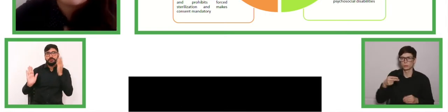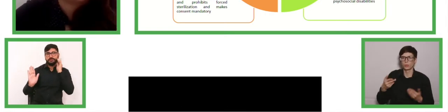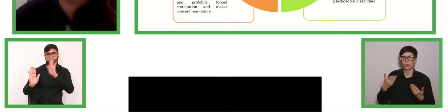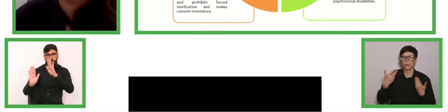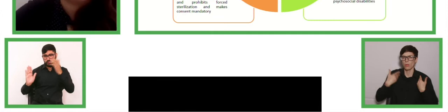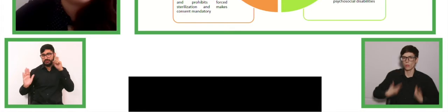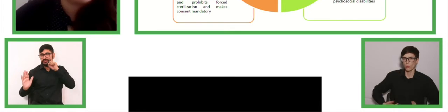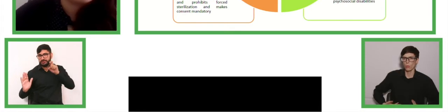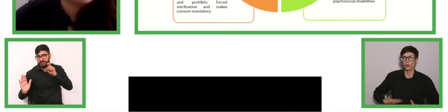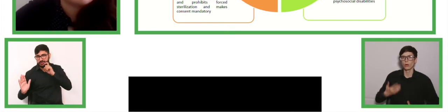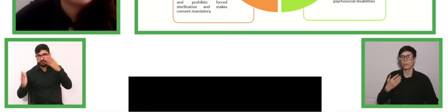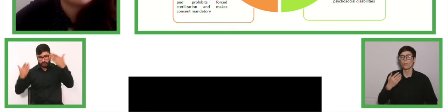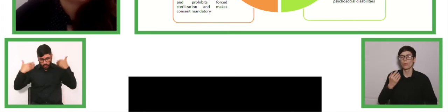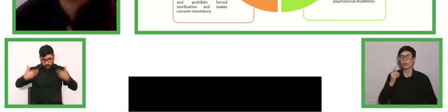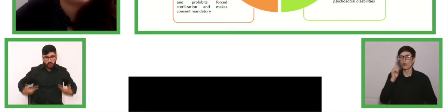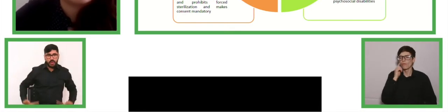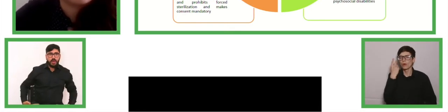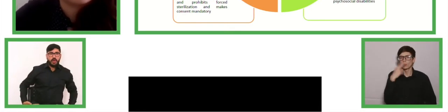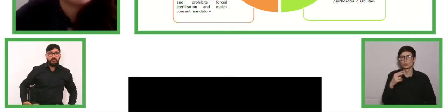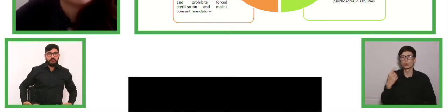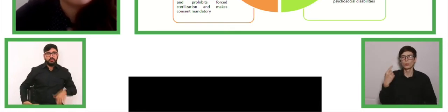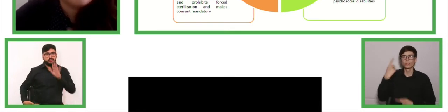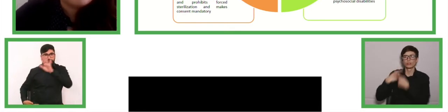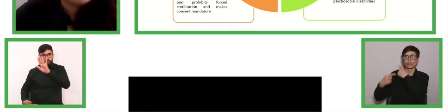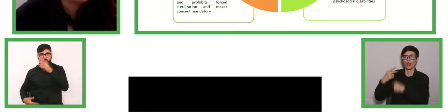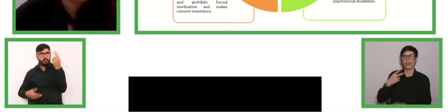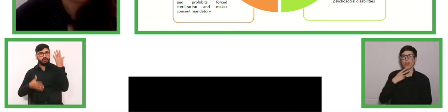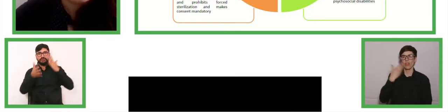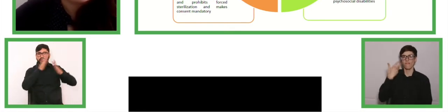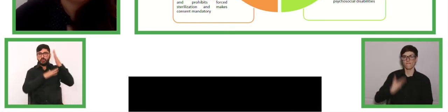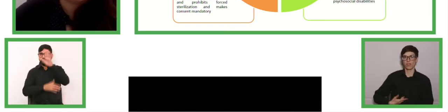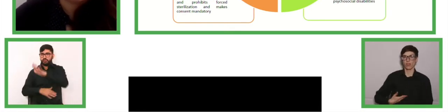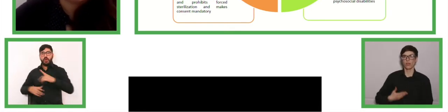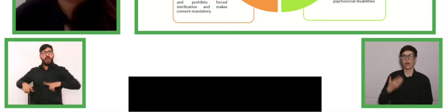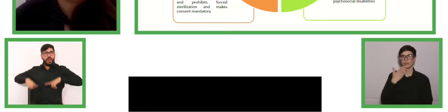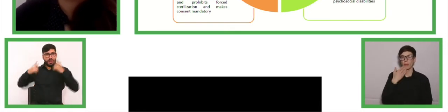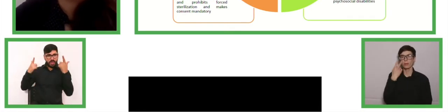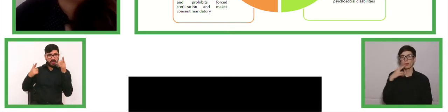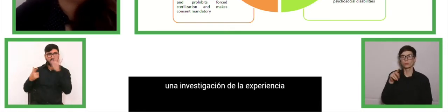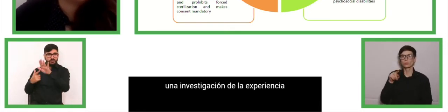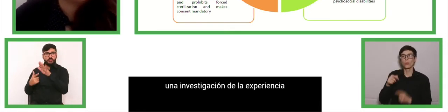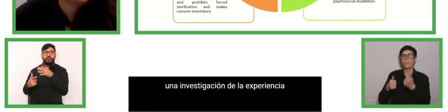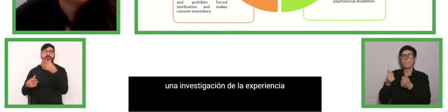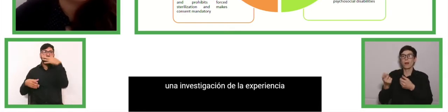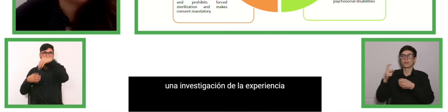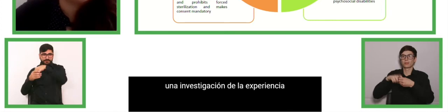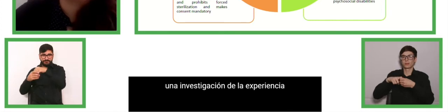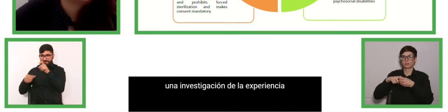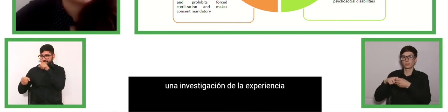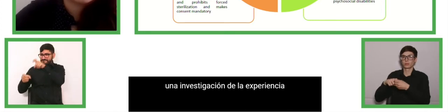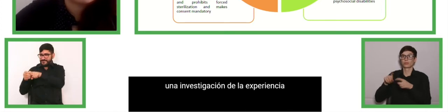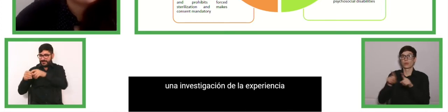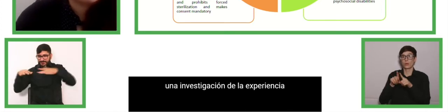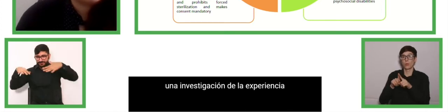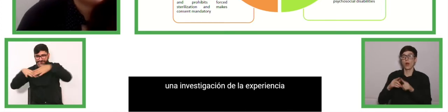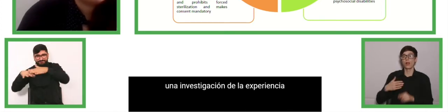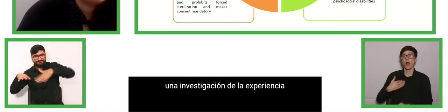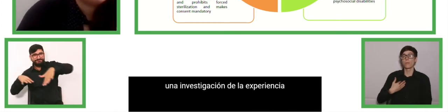stories and their participation as researchers. With this, I would like to give the word to my colleague, Monica.